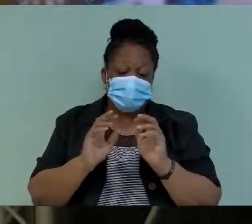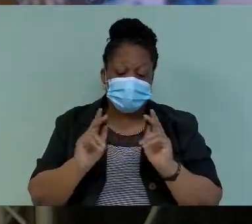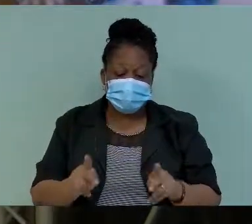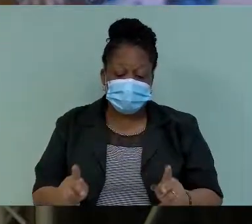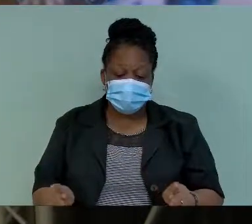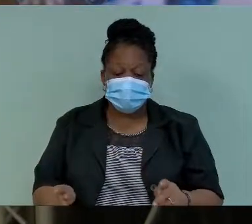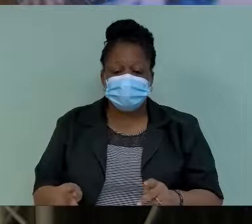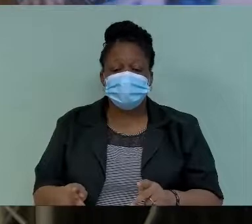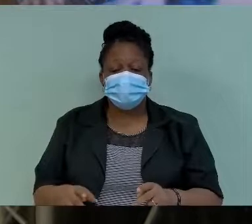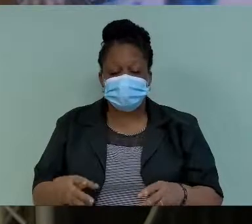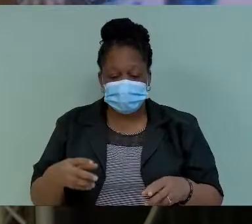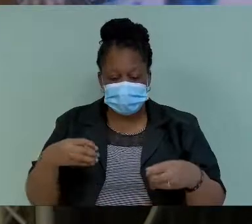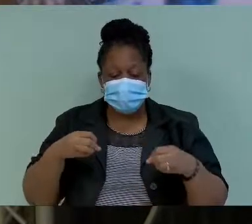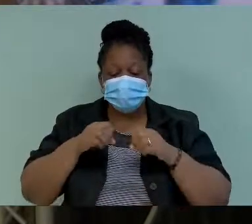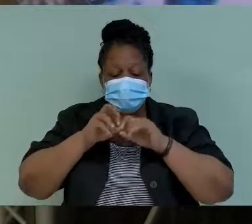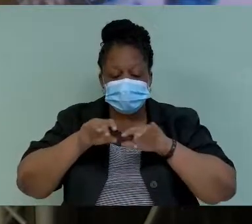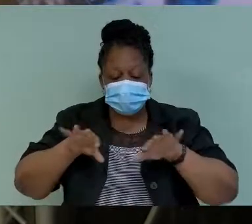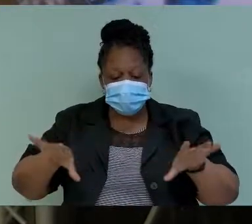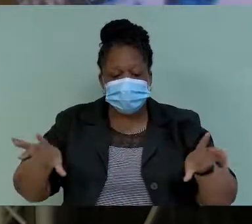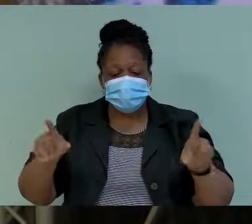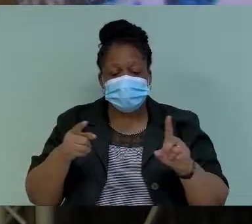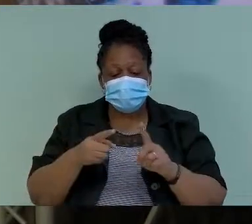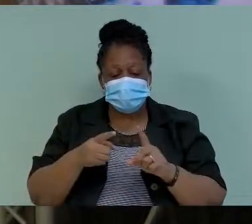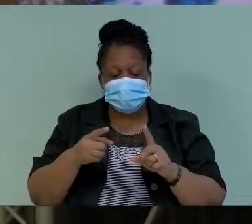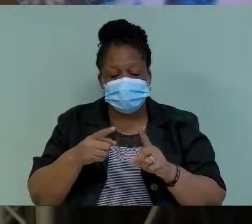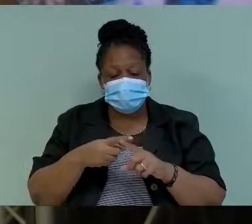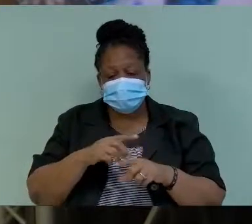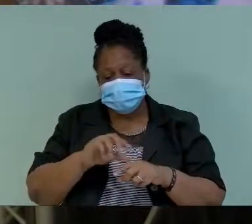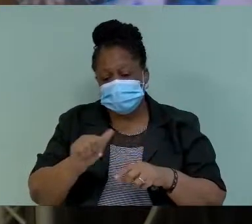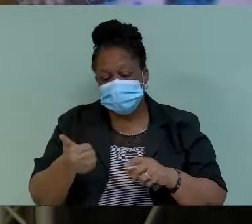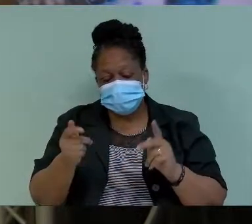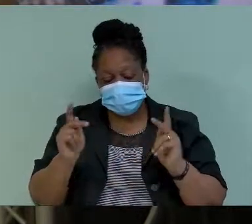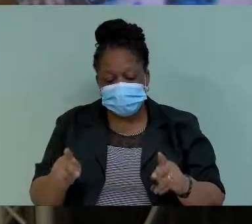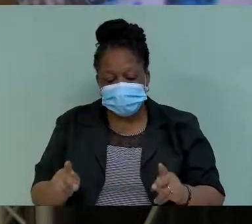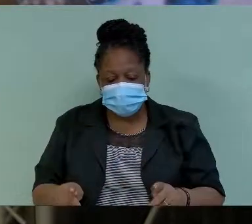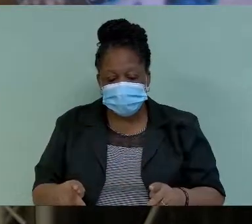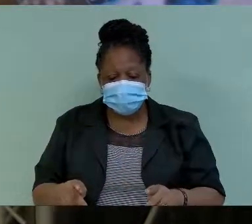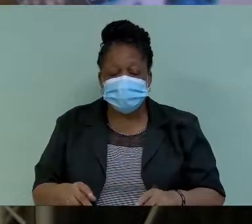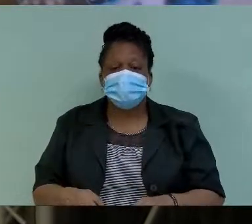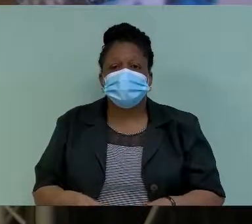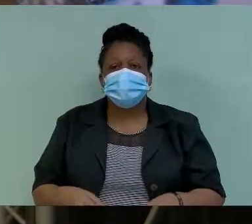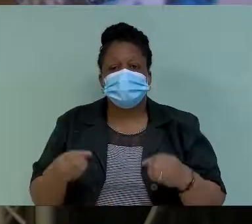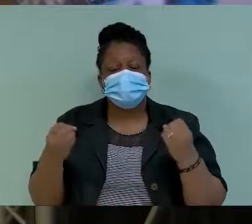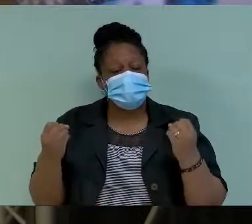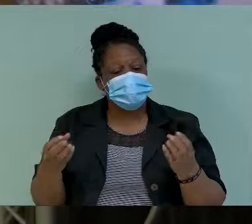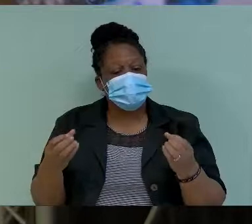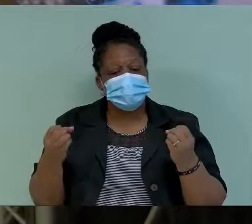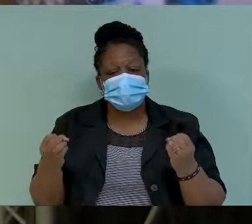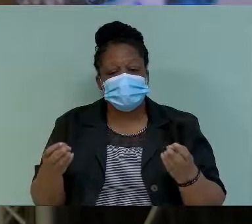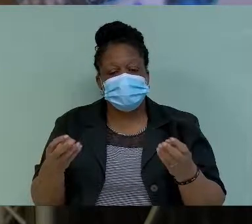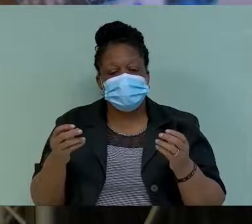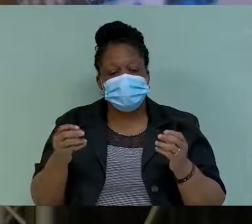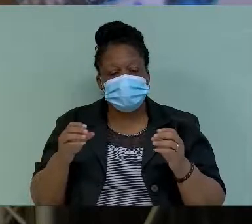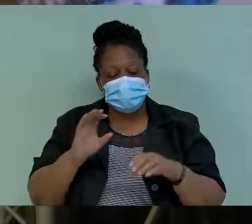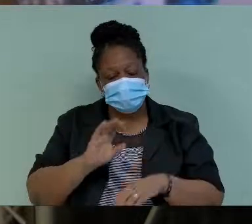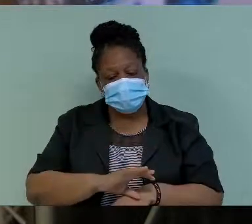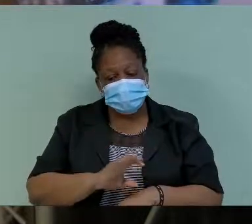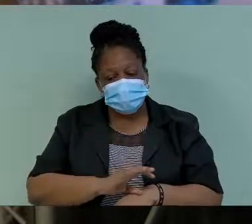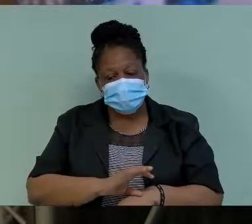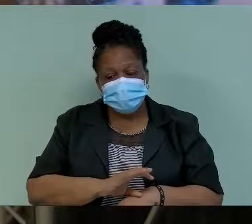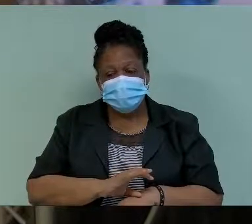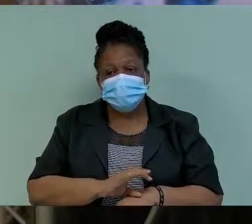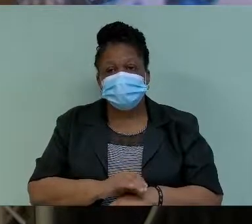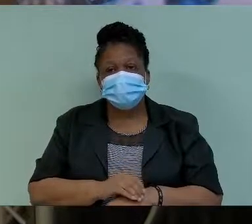contagion. Many religious leaders of various world religions and faiths